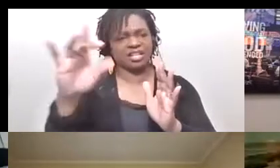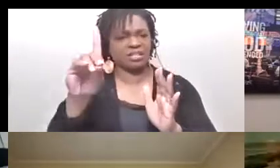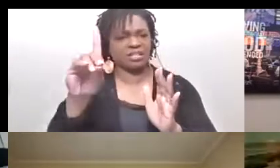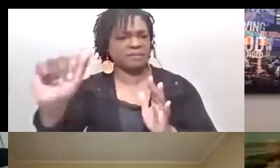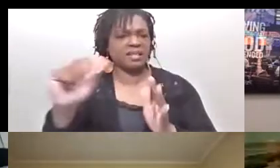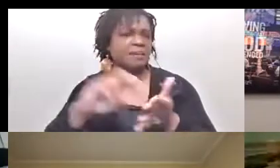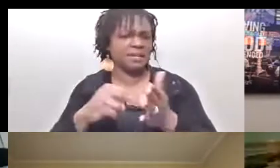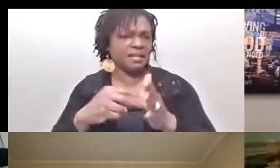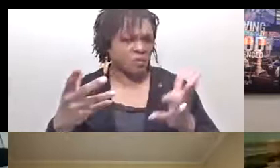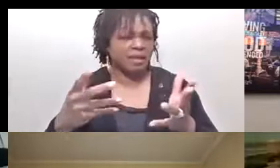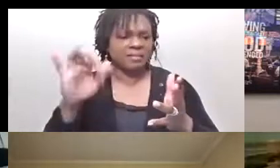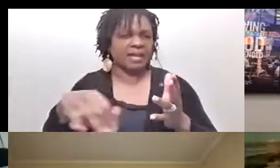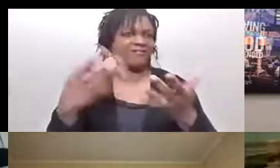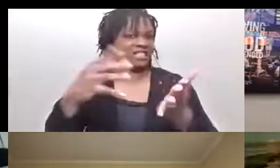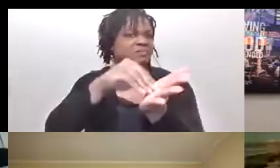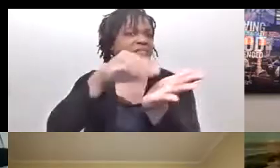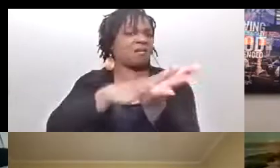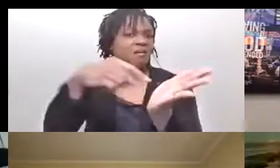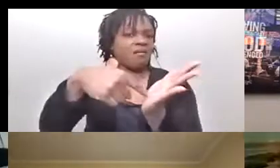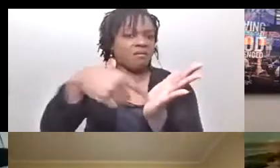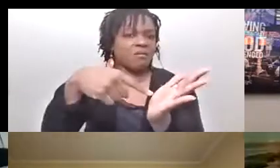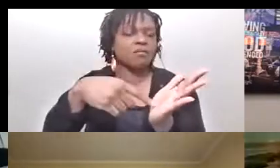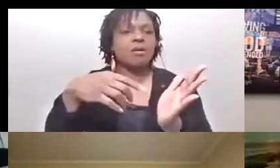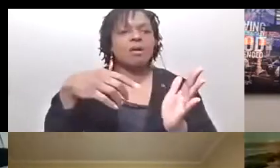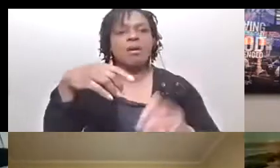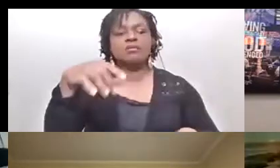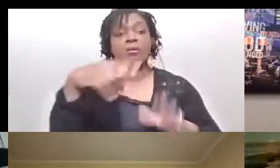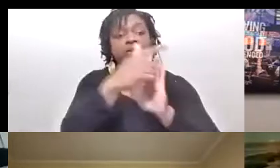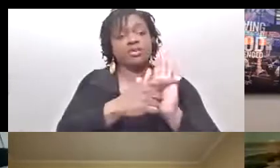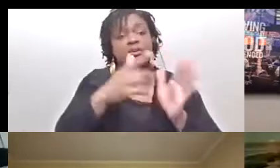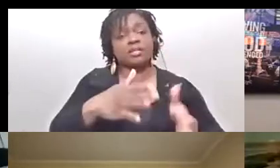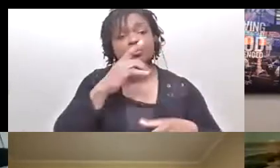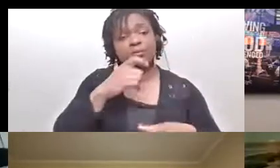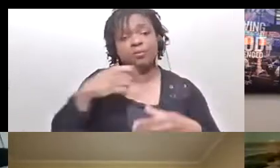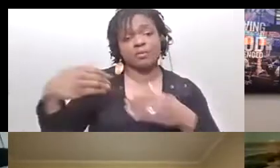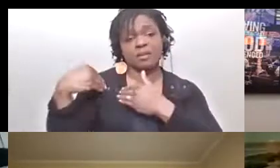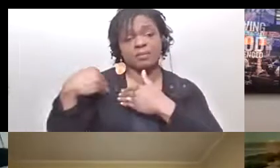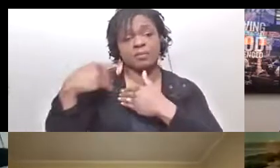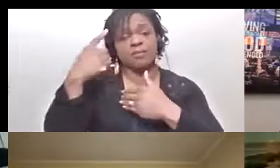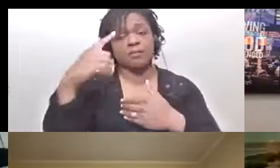disability. So that's where the attorneys who are going to be responsible for